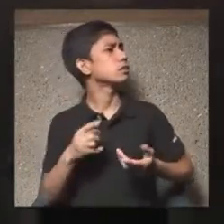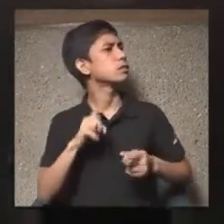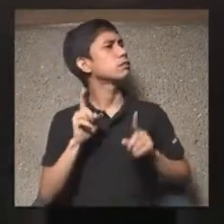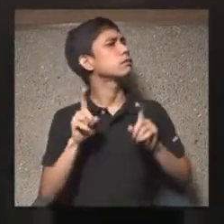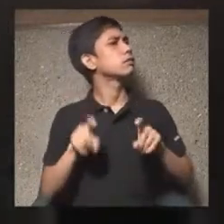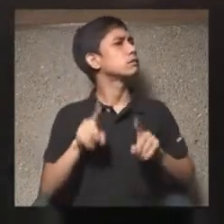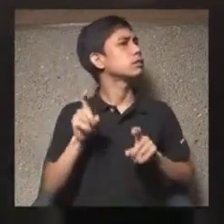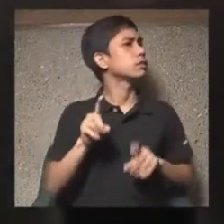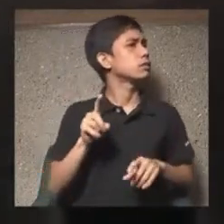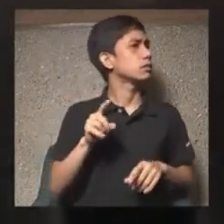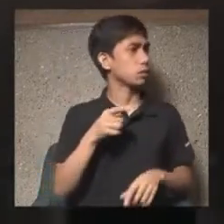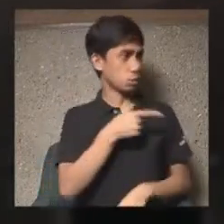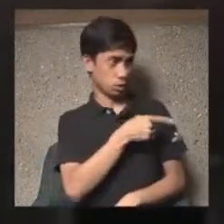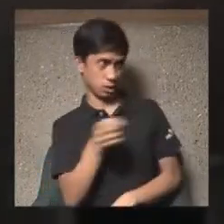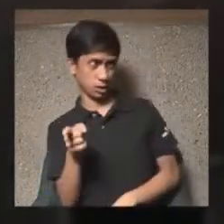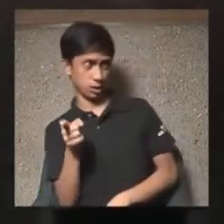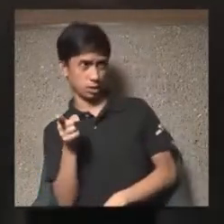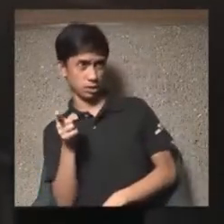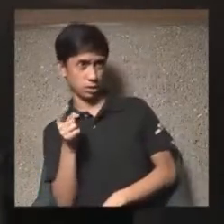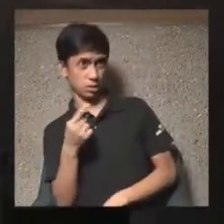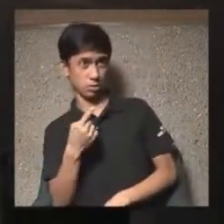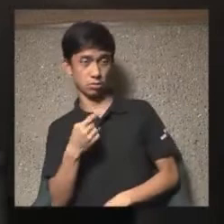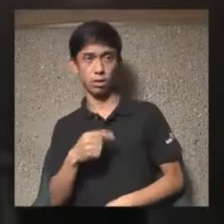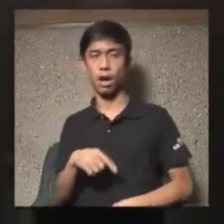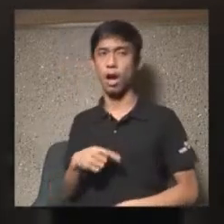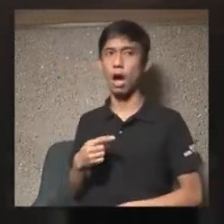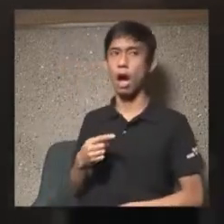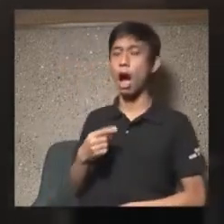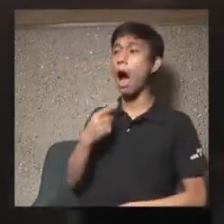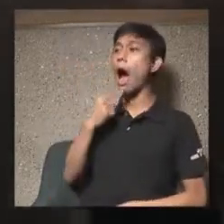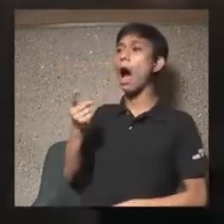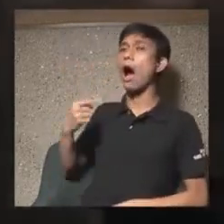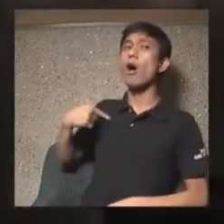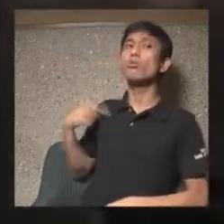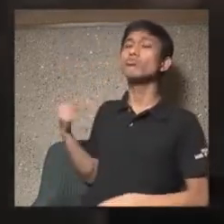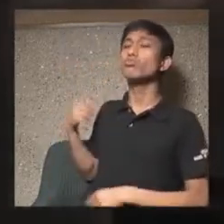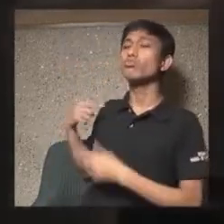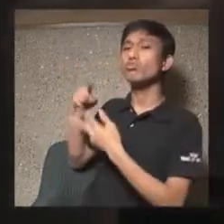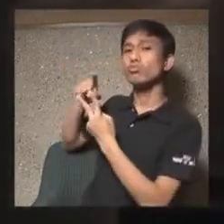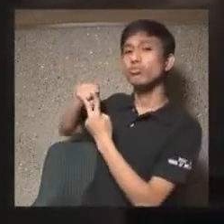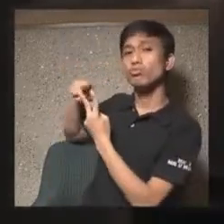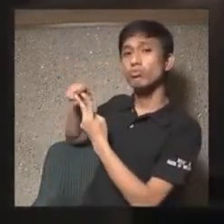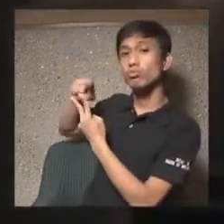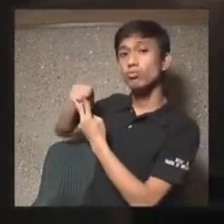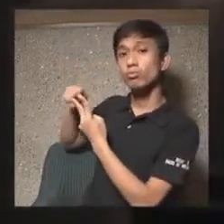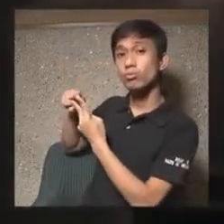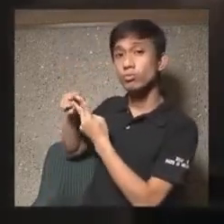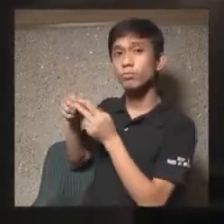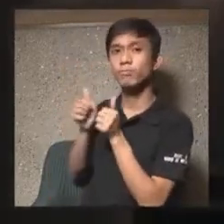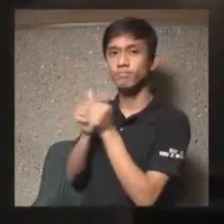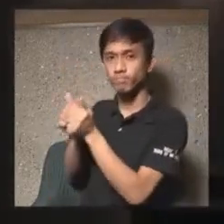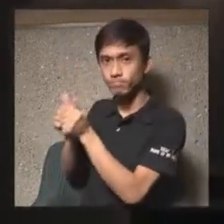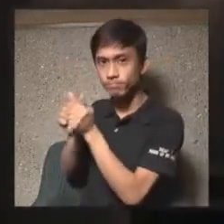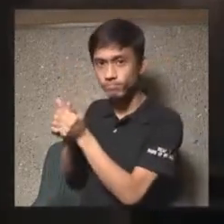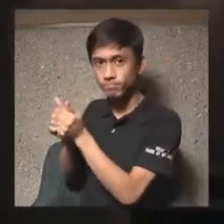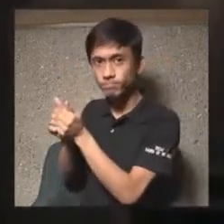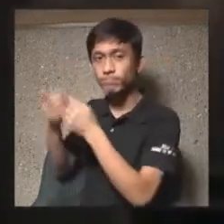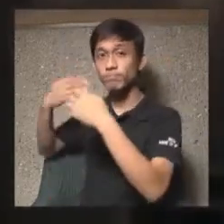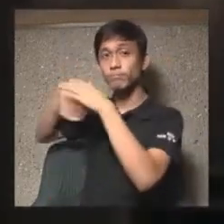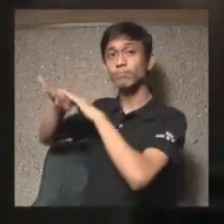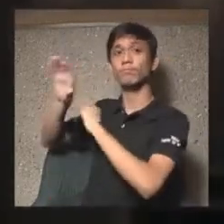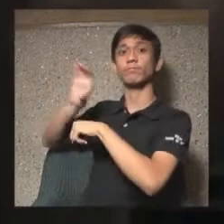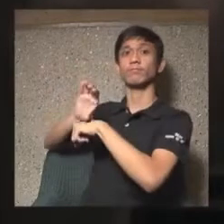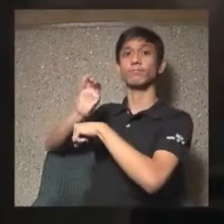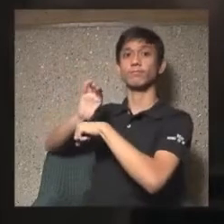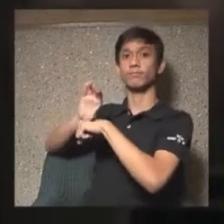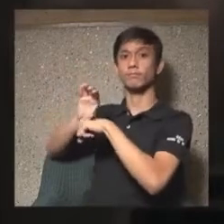it's just the two of us. I escorted her into the chapel. We knelt down. I held her